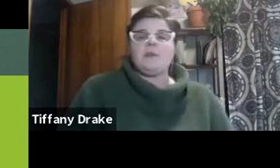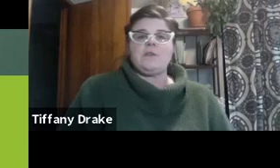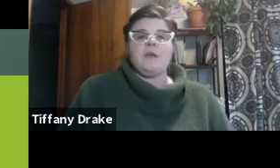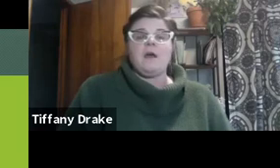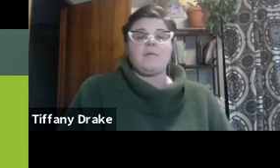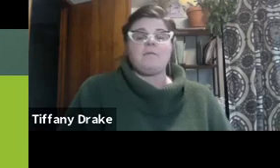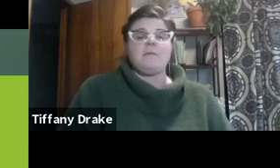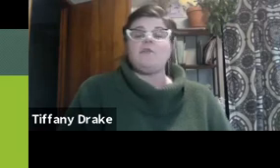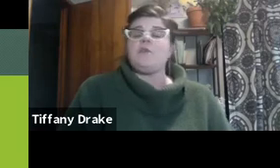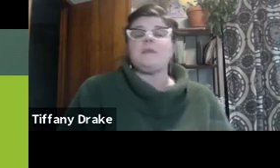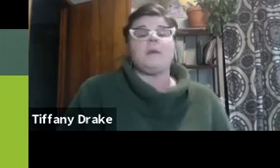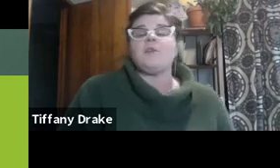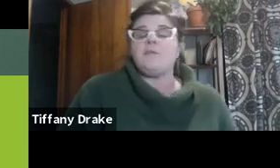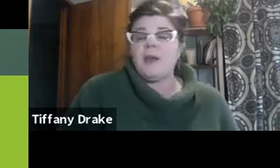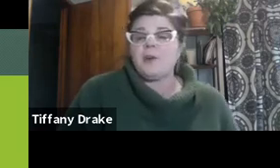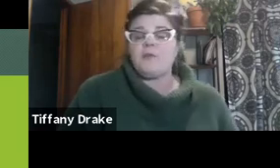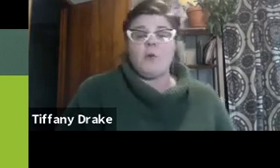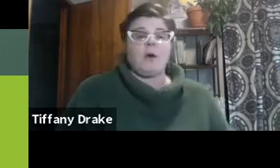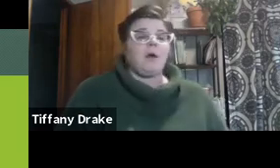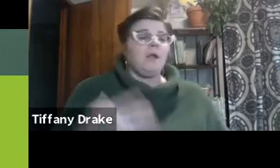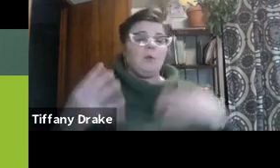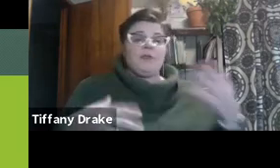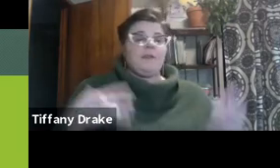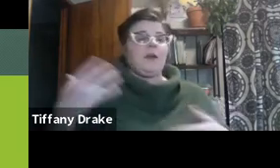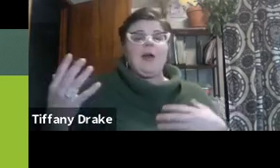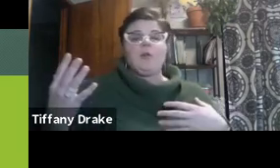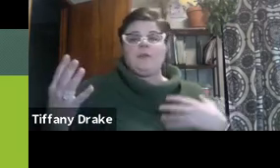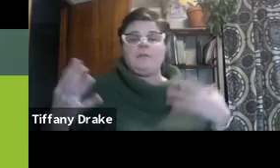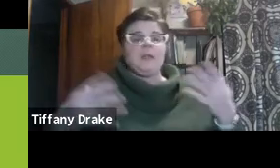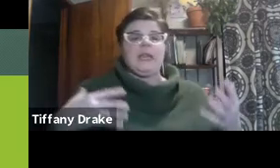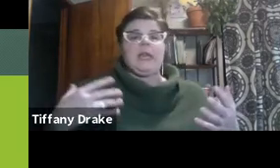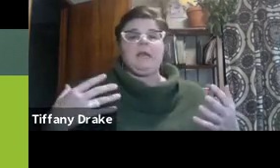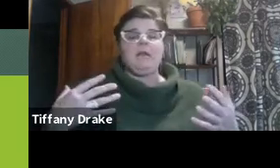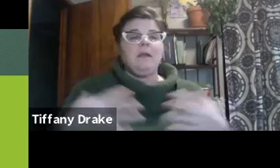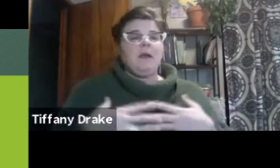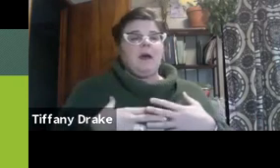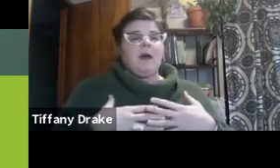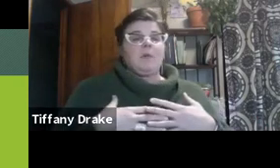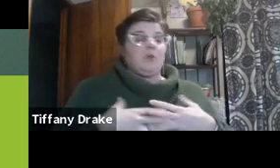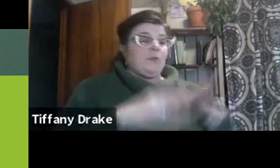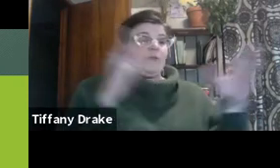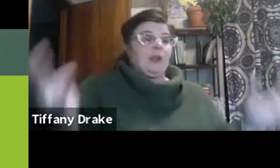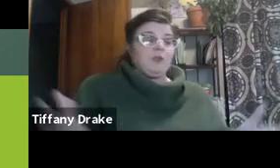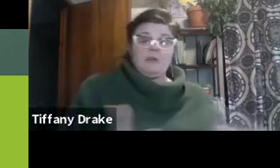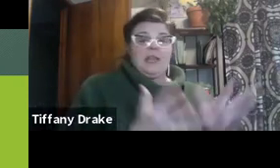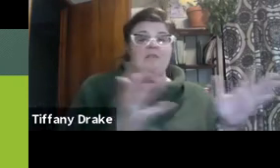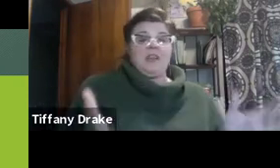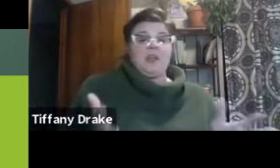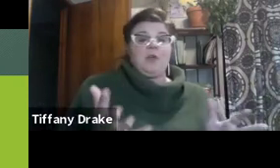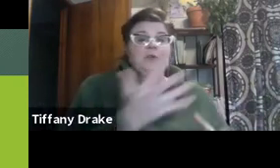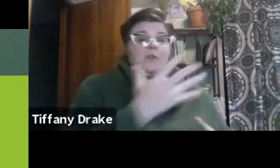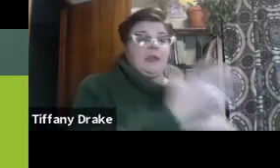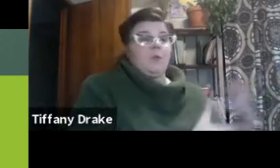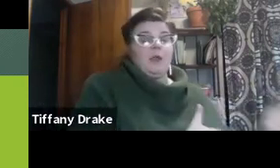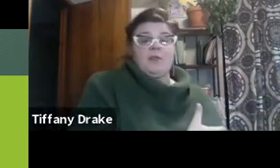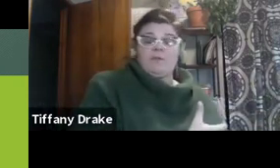of years, YouTube has come under fire for within their algorithm linking standard kid